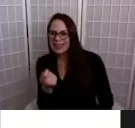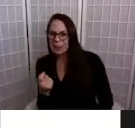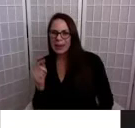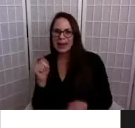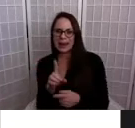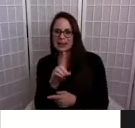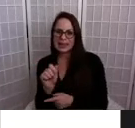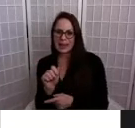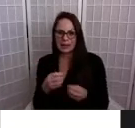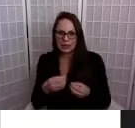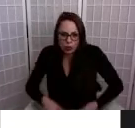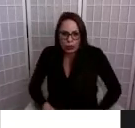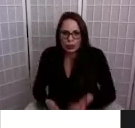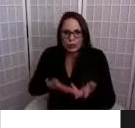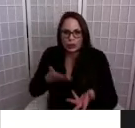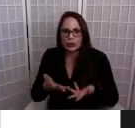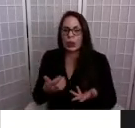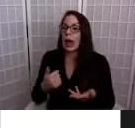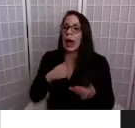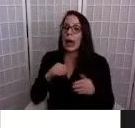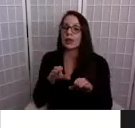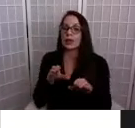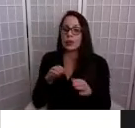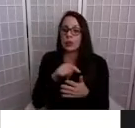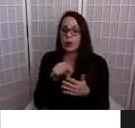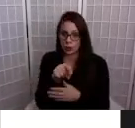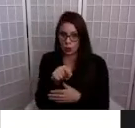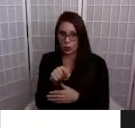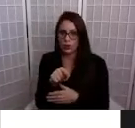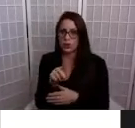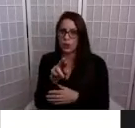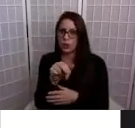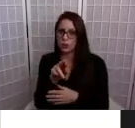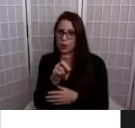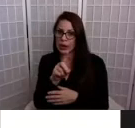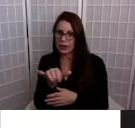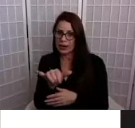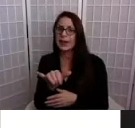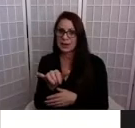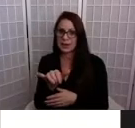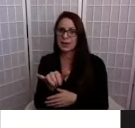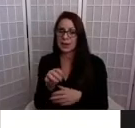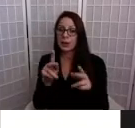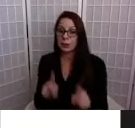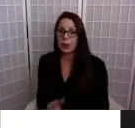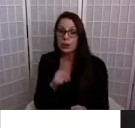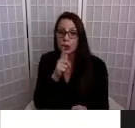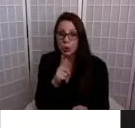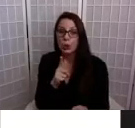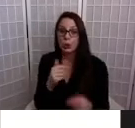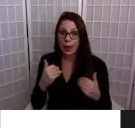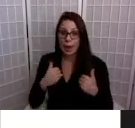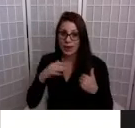so I do these very rarely. And the person who gets this is somebody who